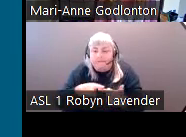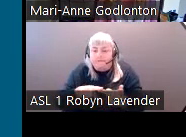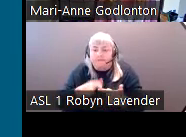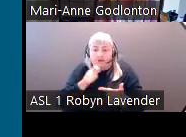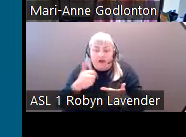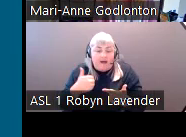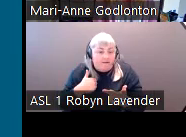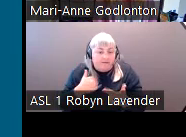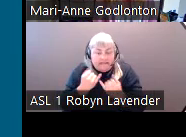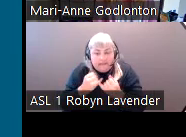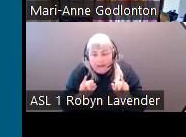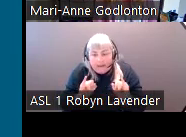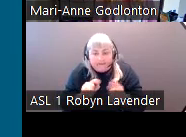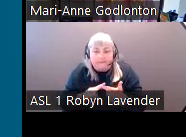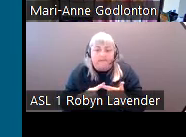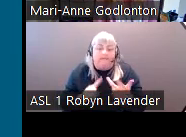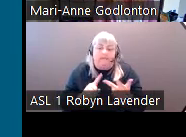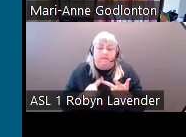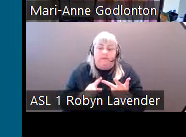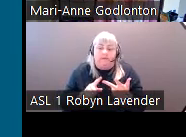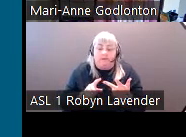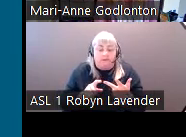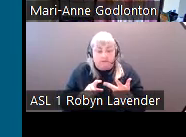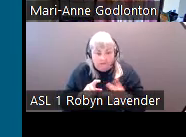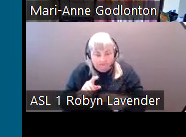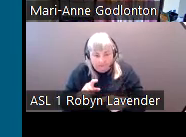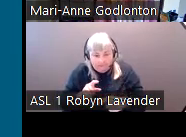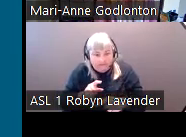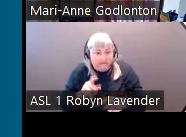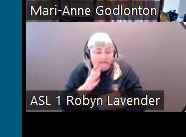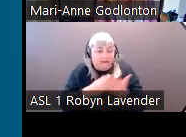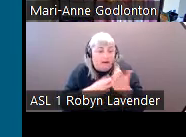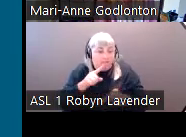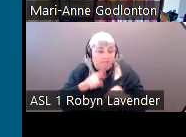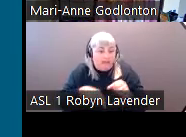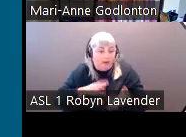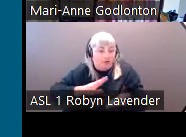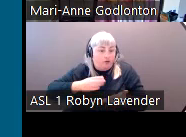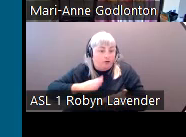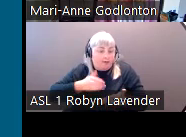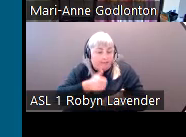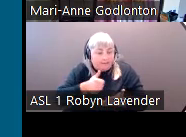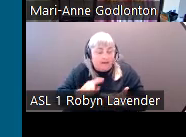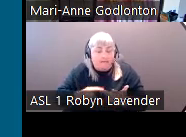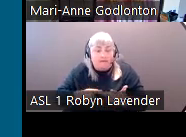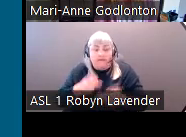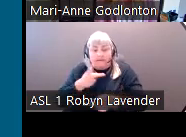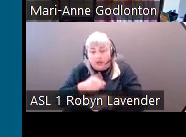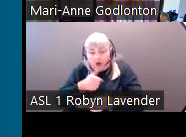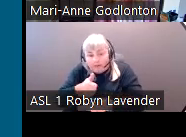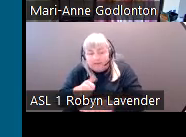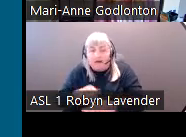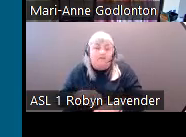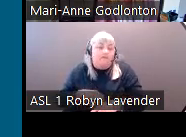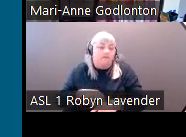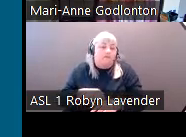independence where they can make their own food, take care of themselves in their own room,